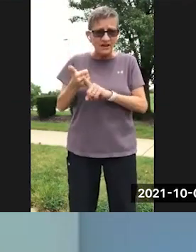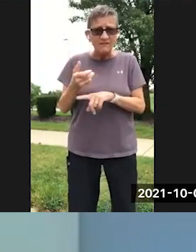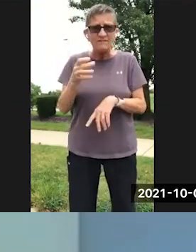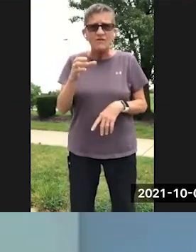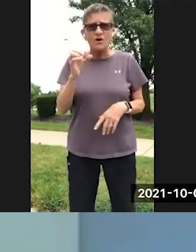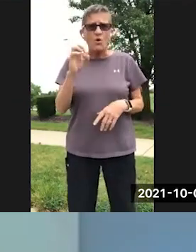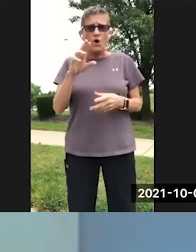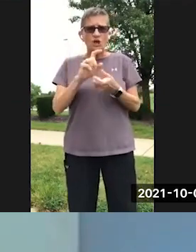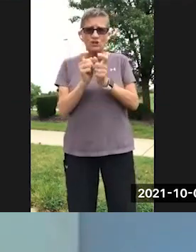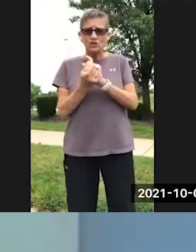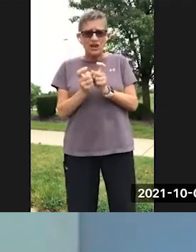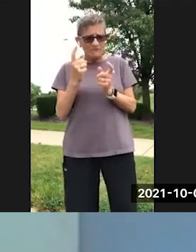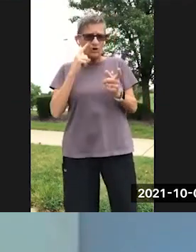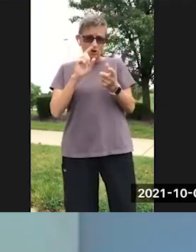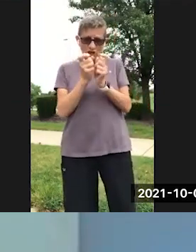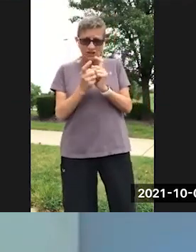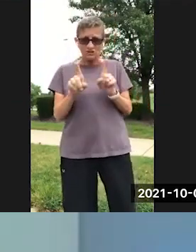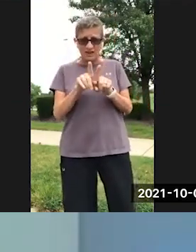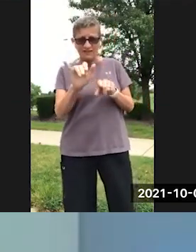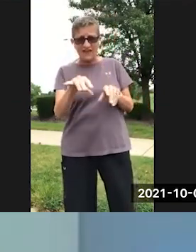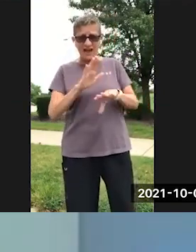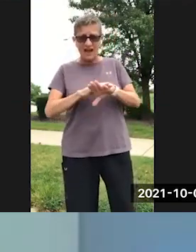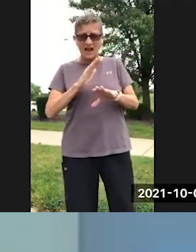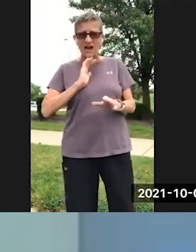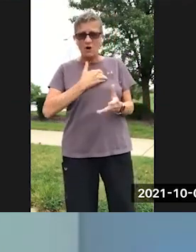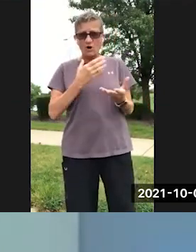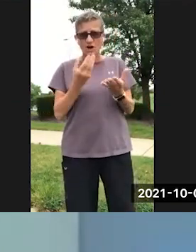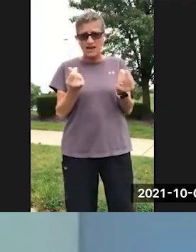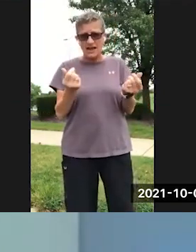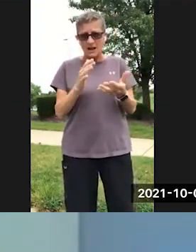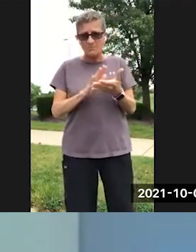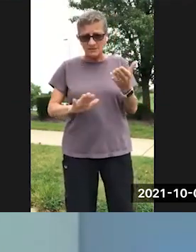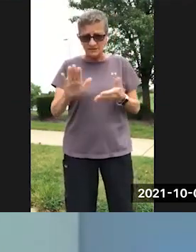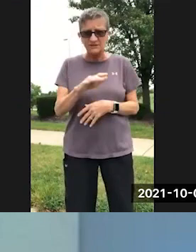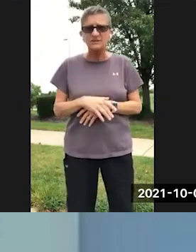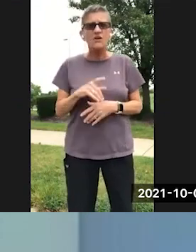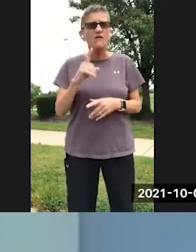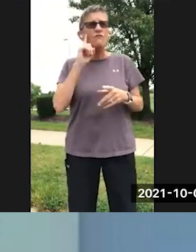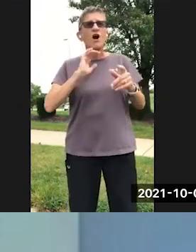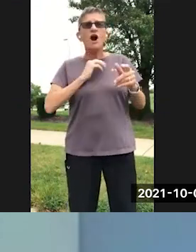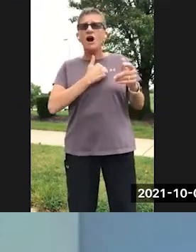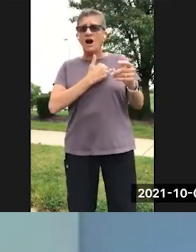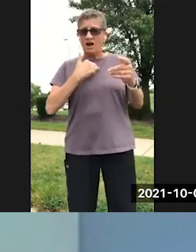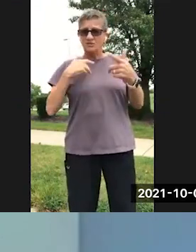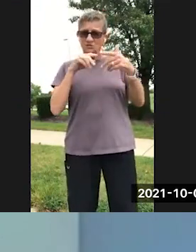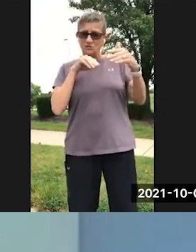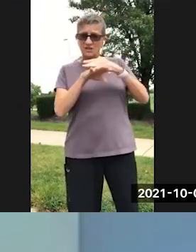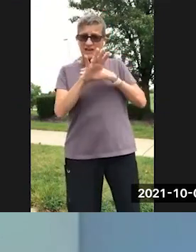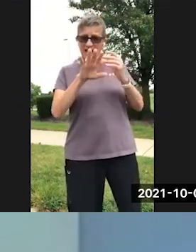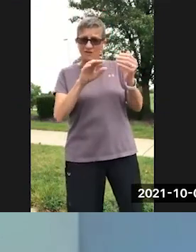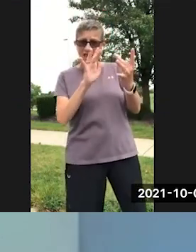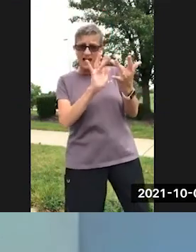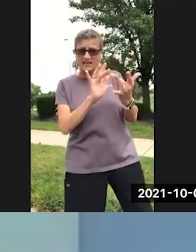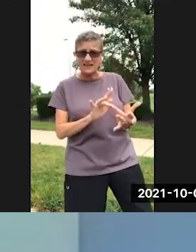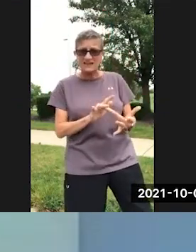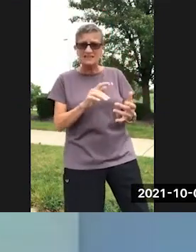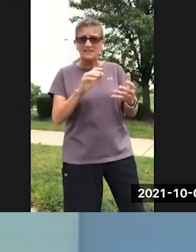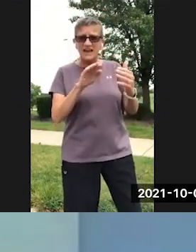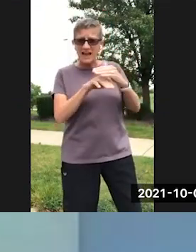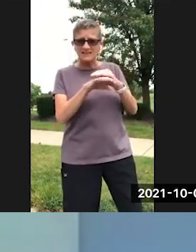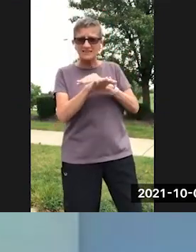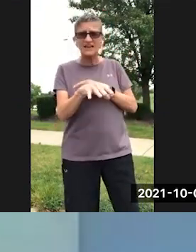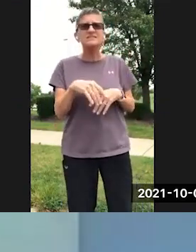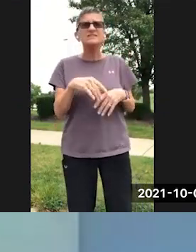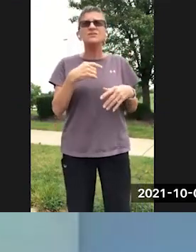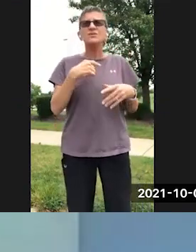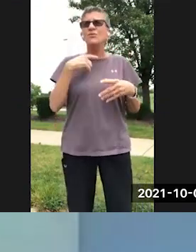place on our campus? And even if changes are made to increase access, will these more accessible models of being in a